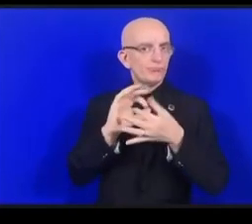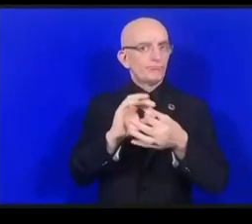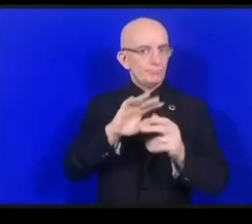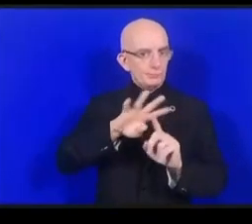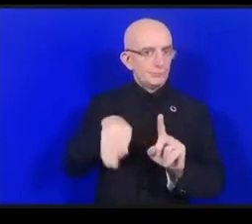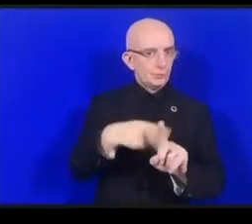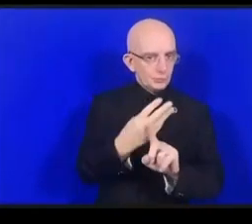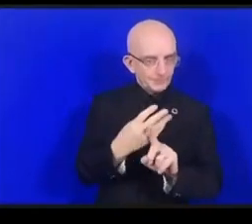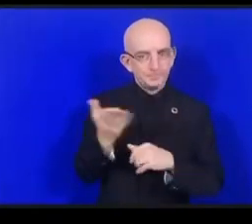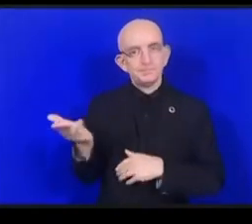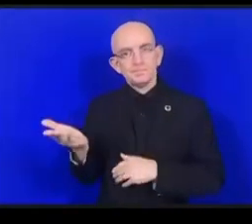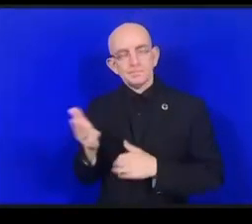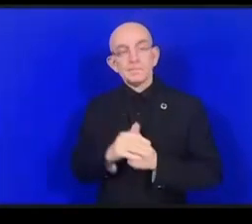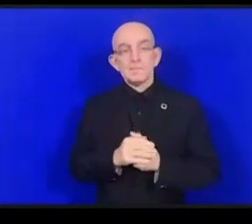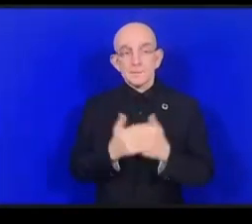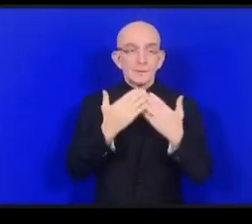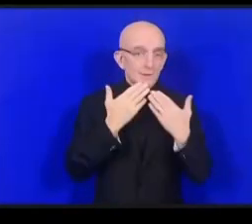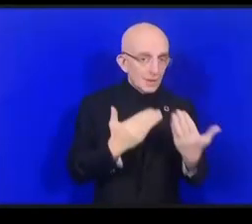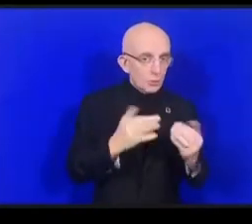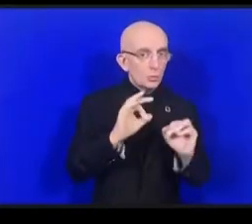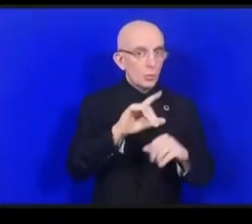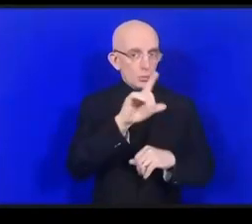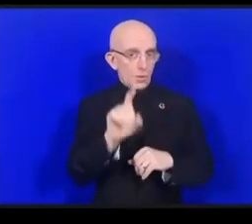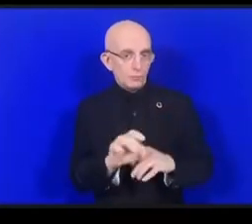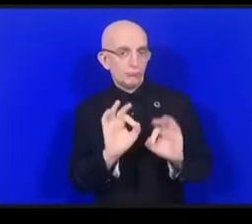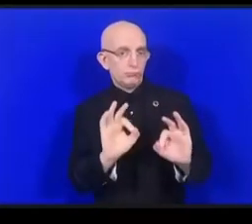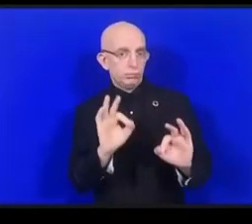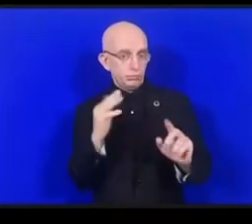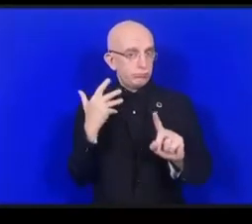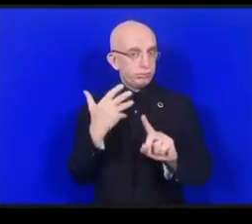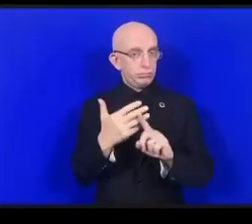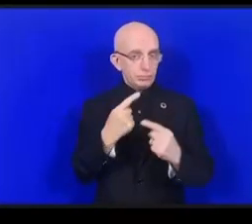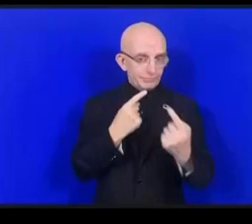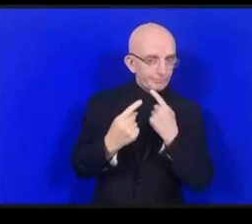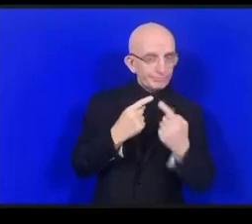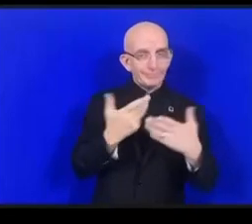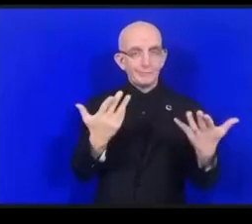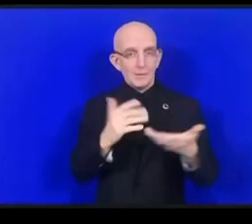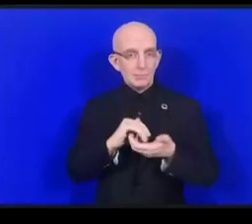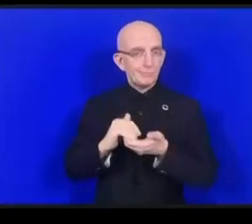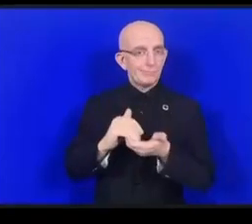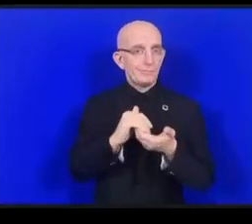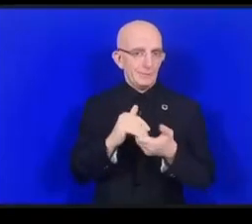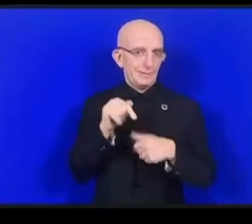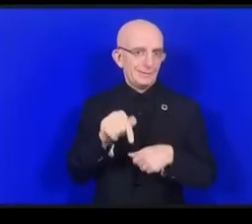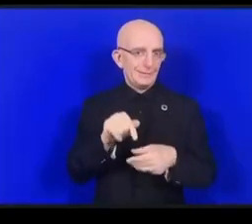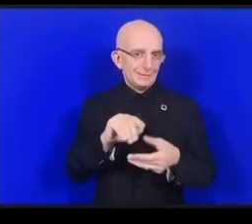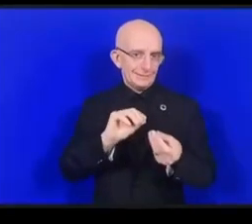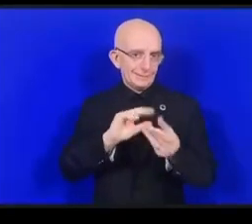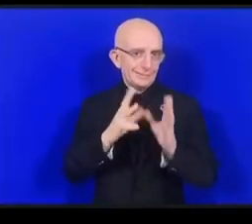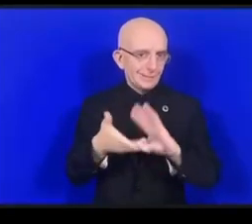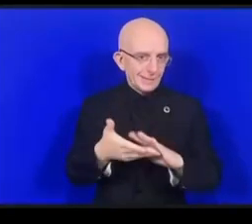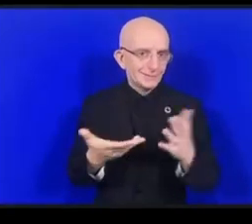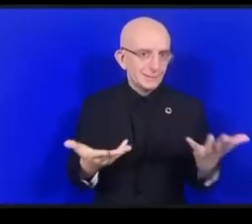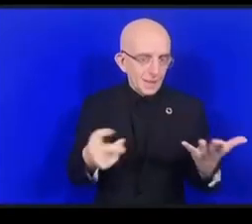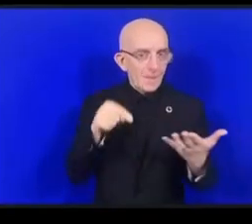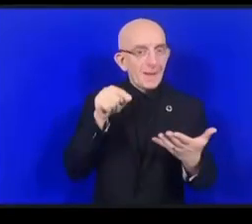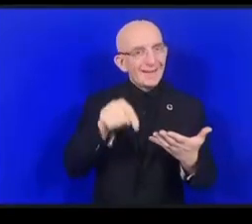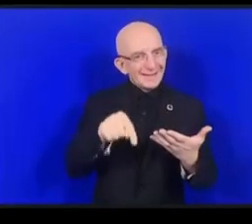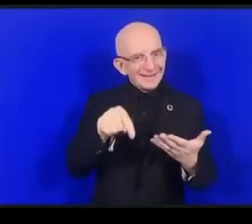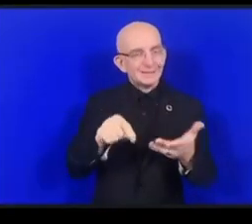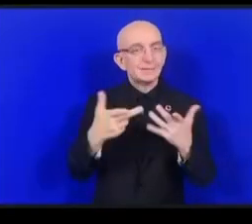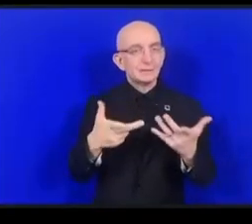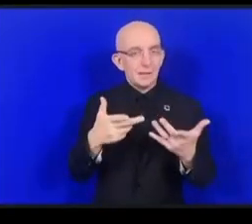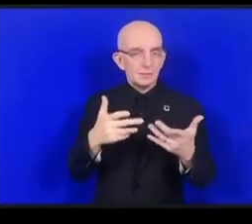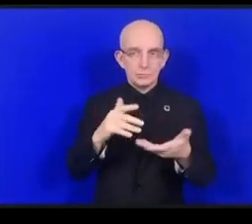before things were as ubiquitous as everywhere as they are now. The concern was that things are coming, and we didn't